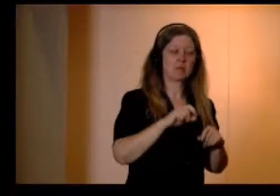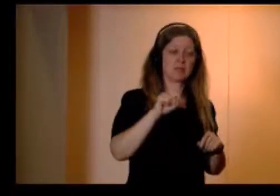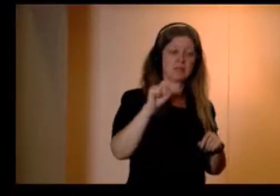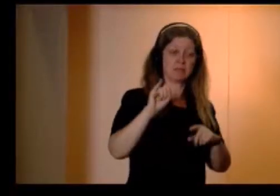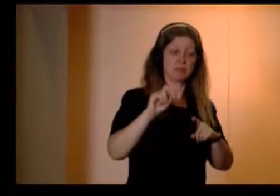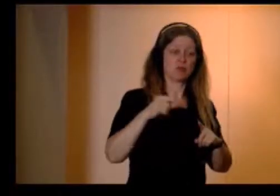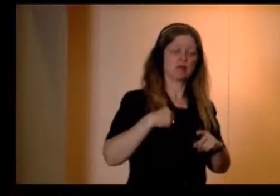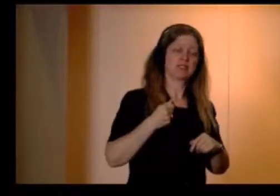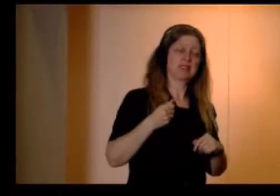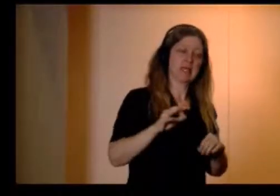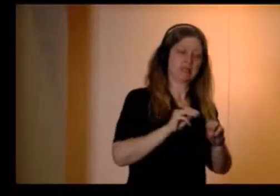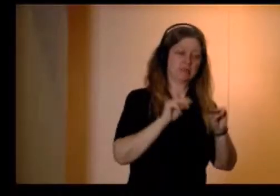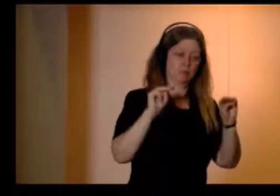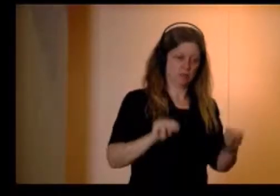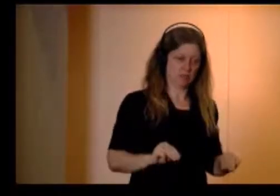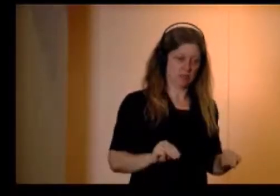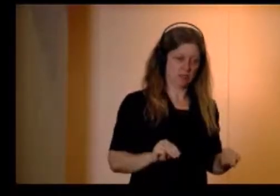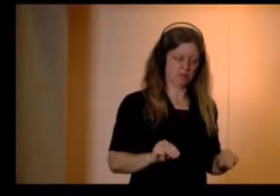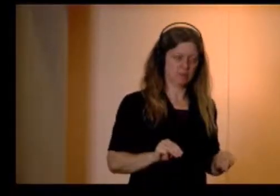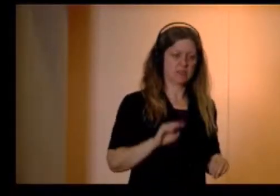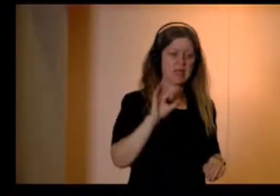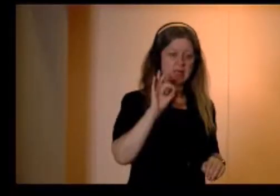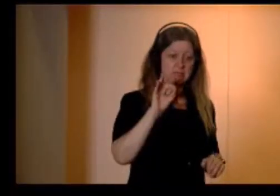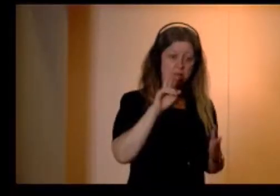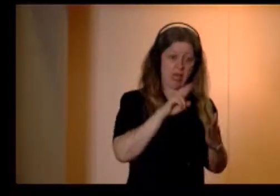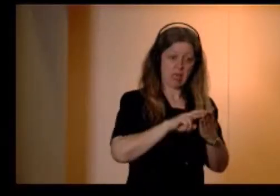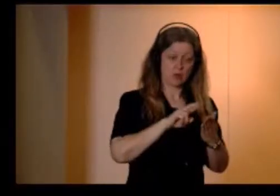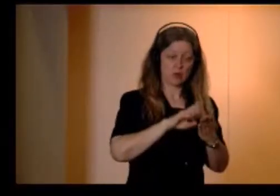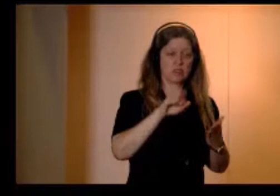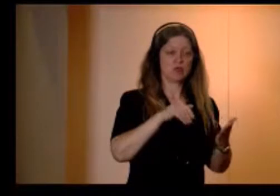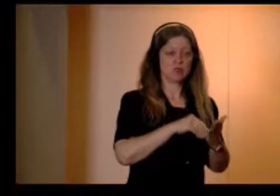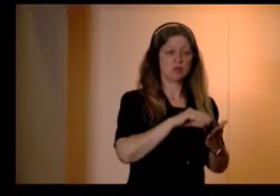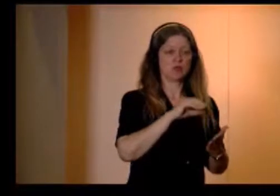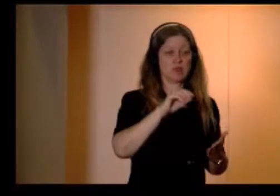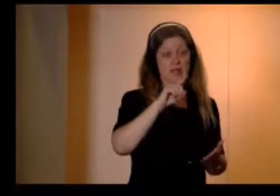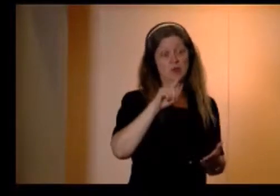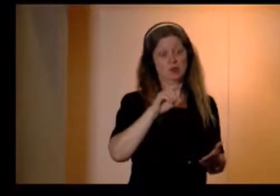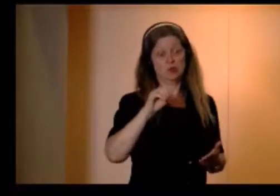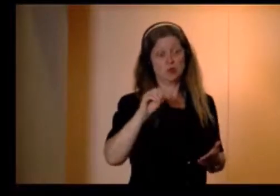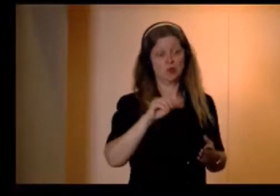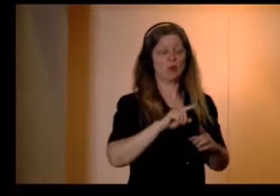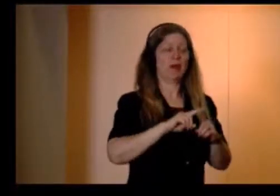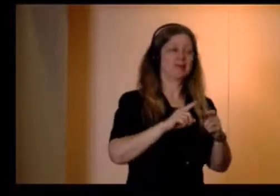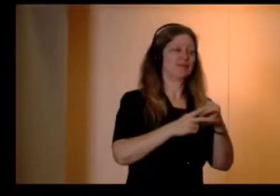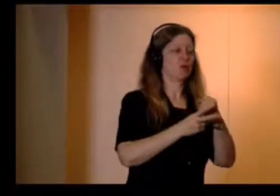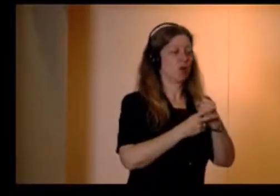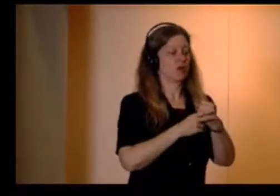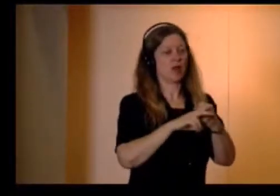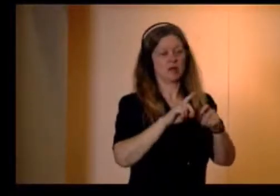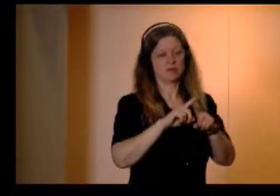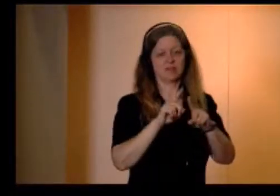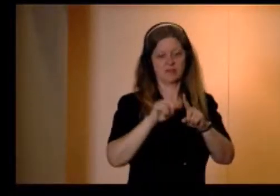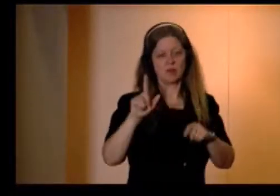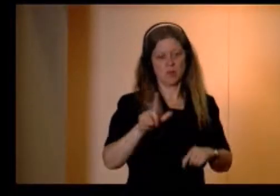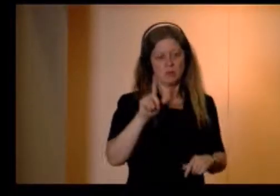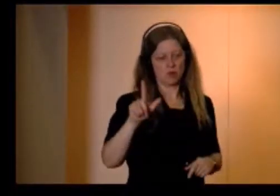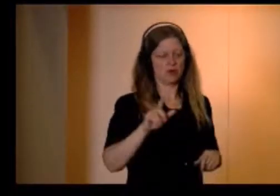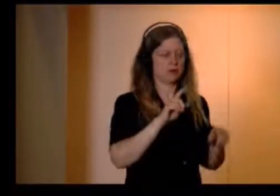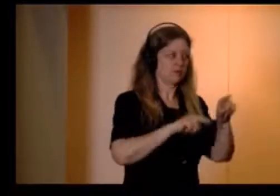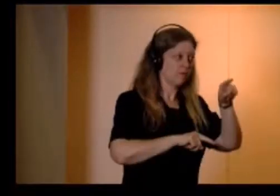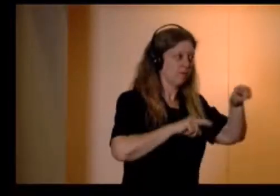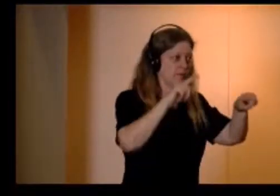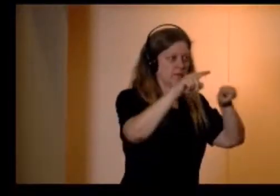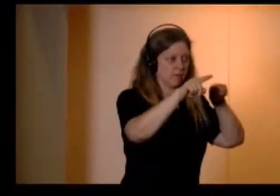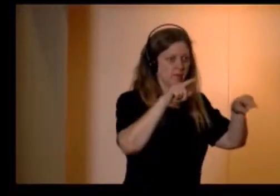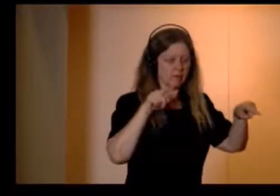of 19 museums, 9 research centers, and a zoo, and then various archives and libraries. And